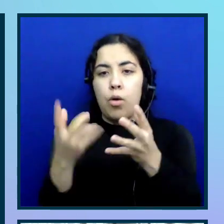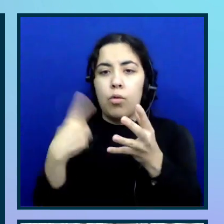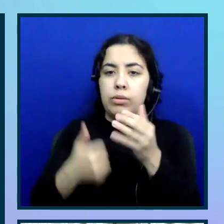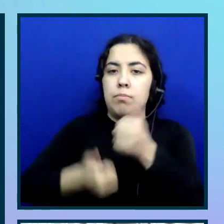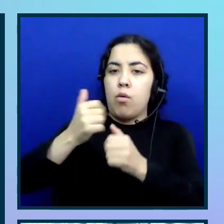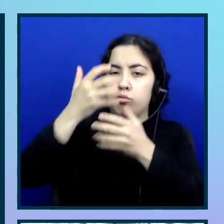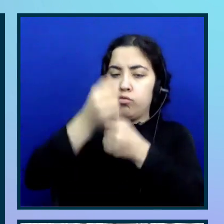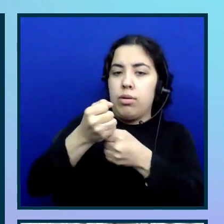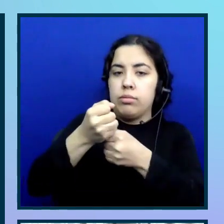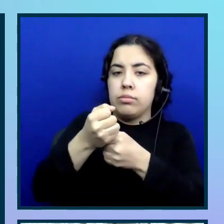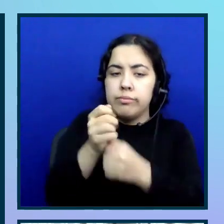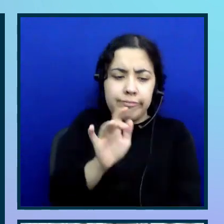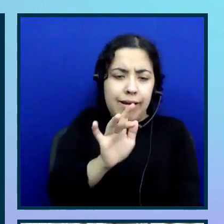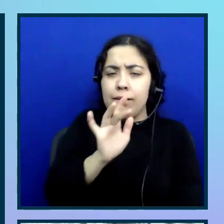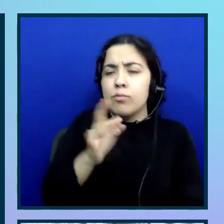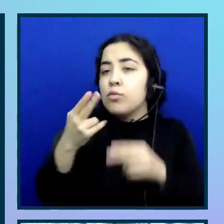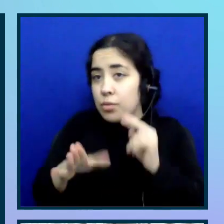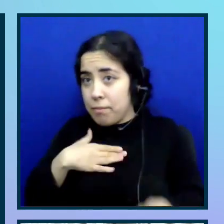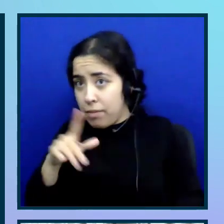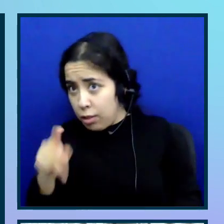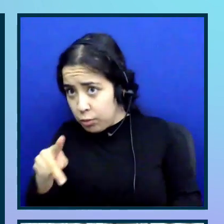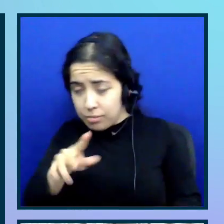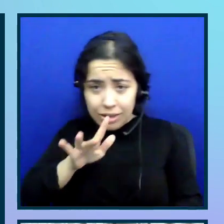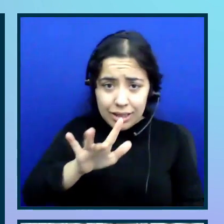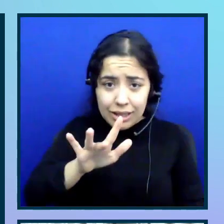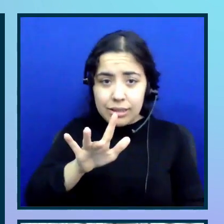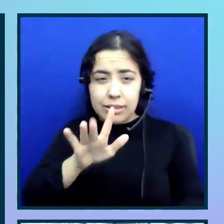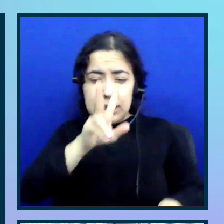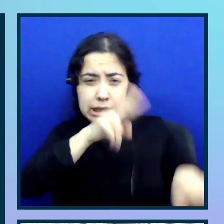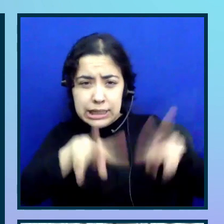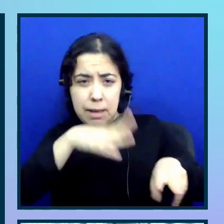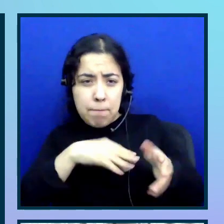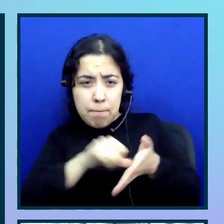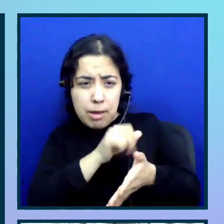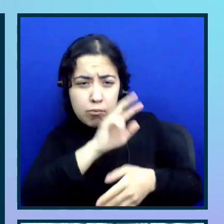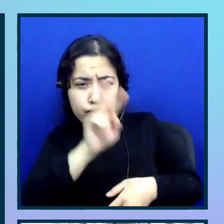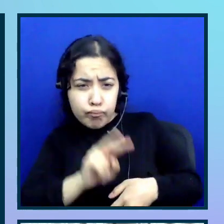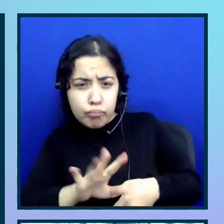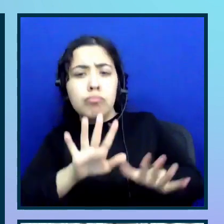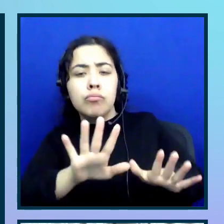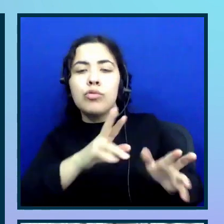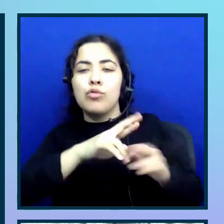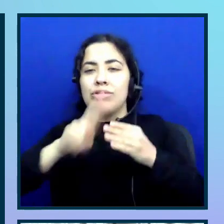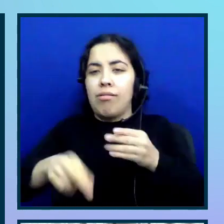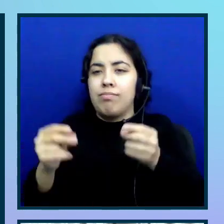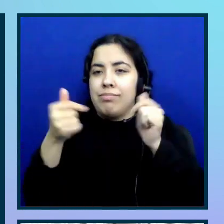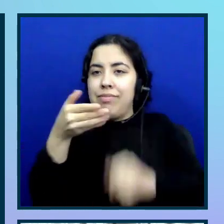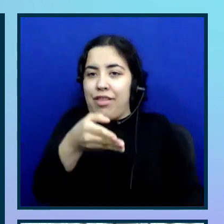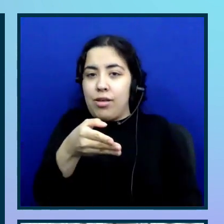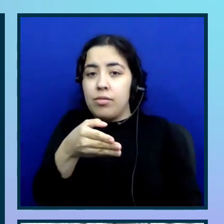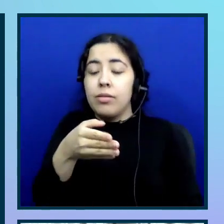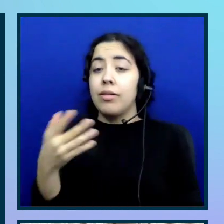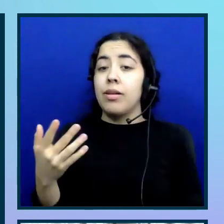loop. I can just click this button here that says scan on my page and see that I quickly get results. So what we see here is we have a list of the total